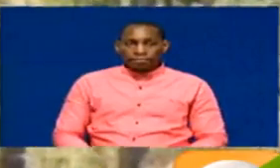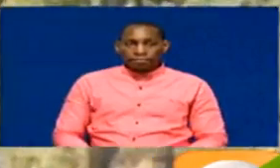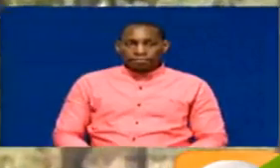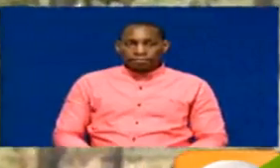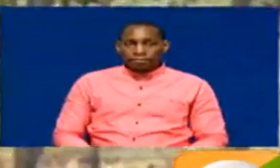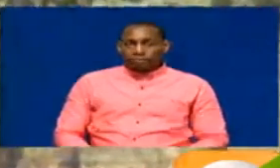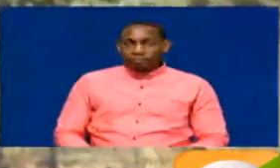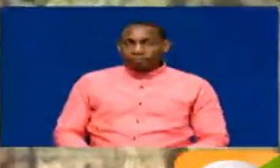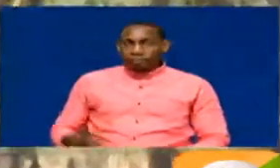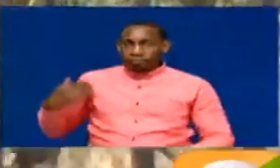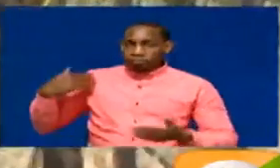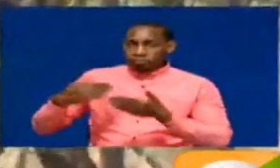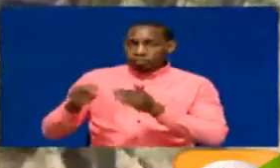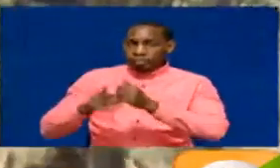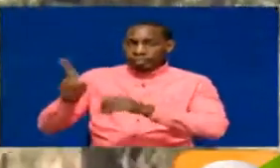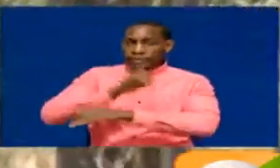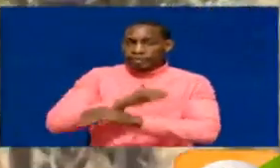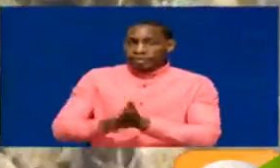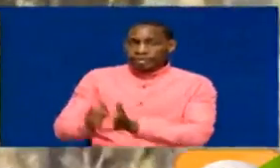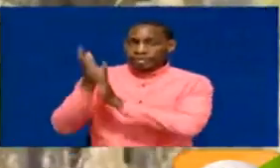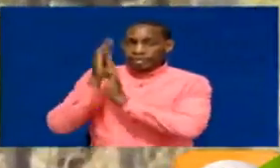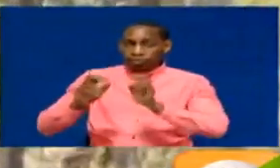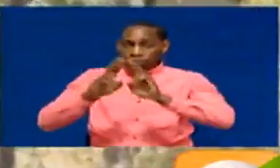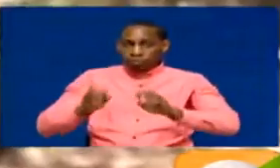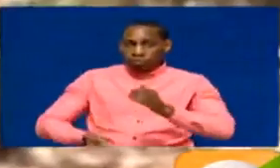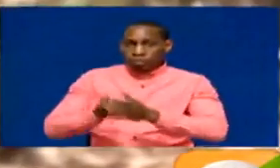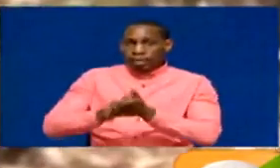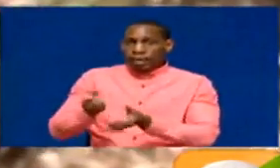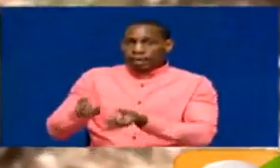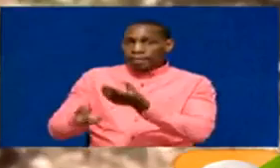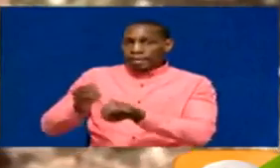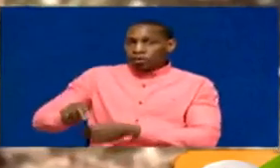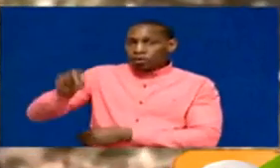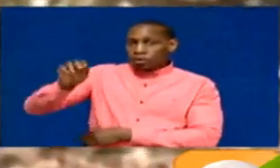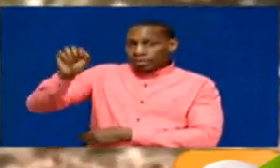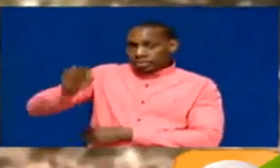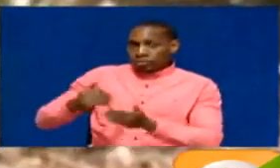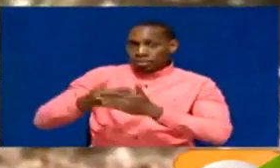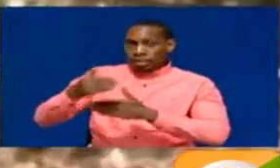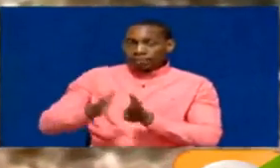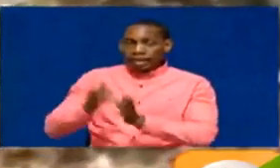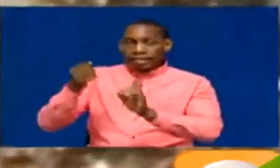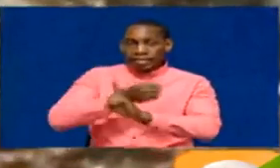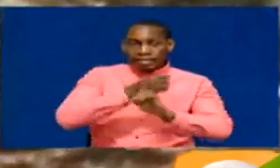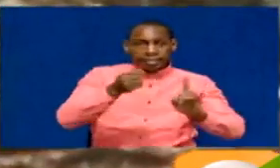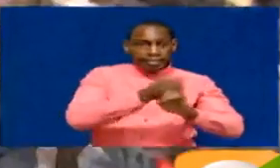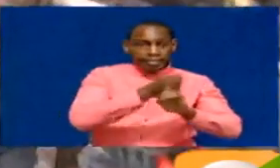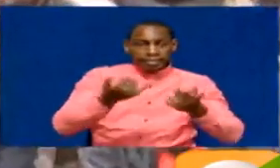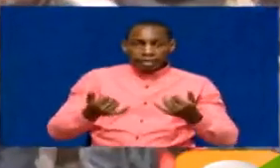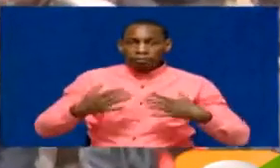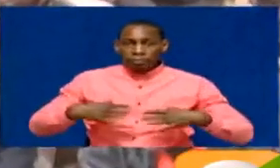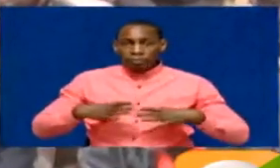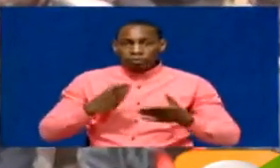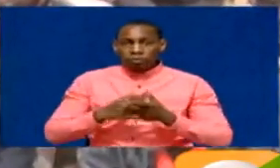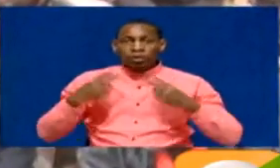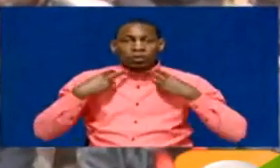It has been 7 days since a security operation was launched in parts of Baringo North and South, following a series of attacks that left residents